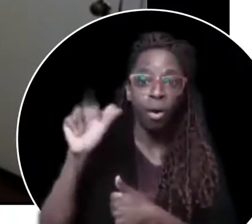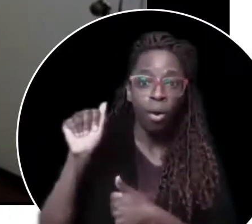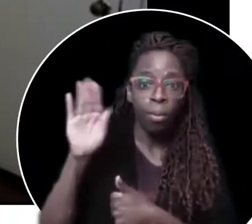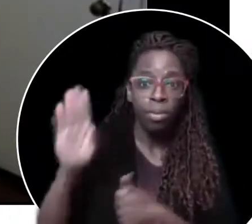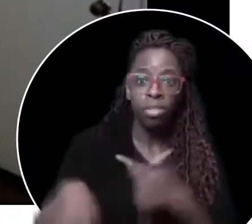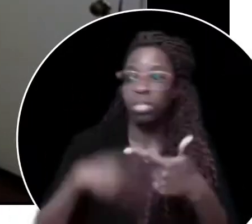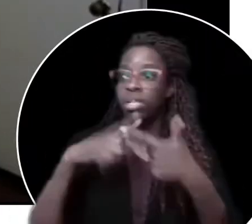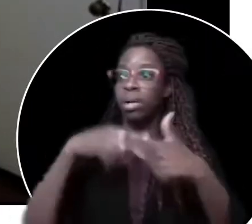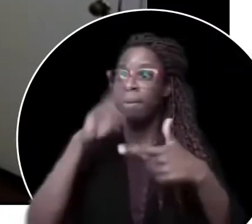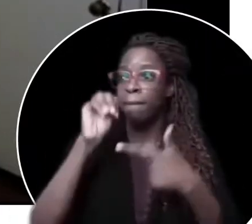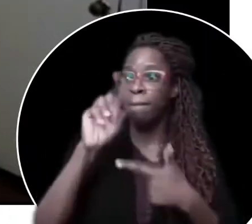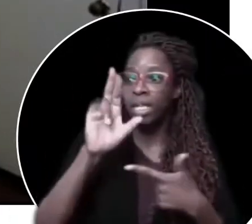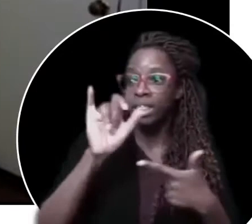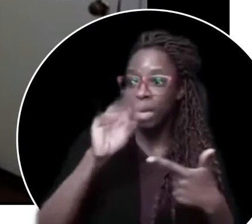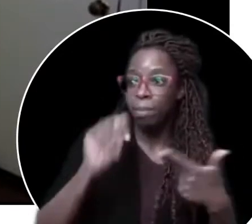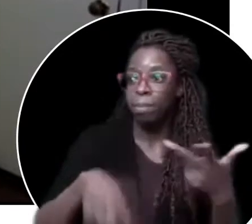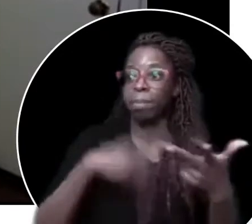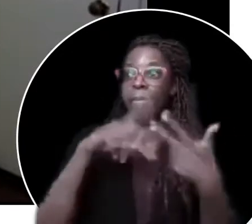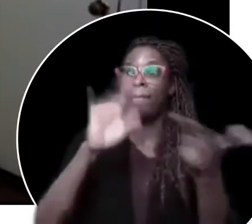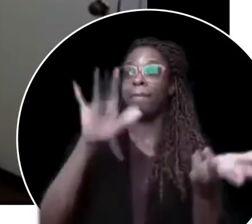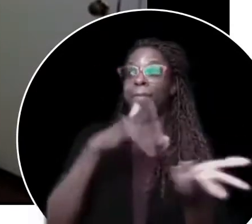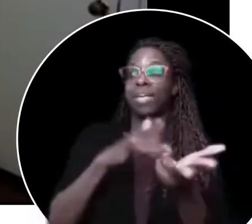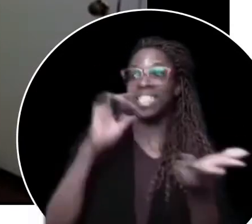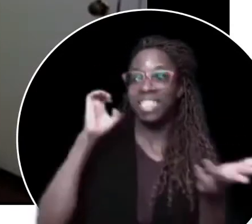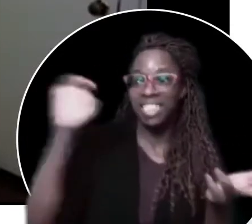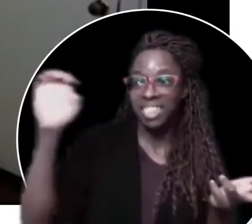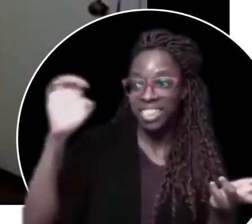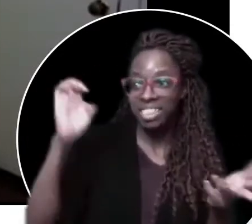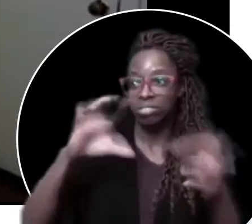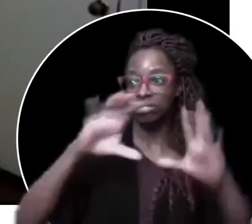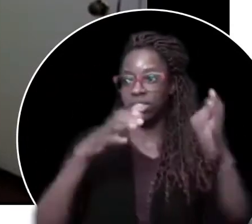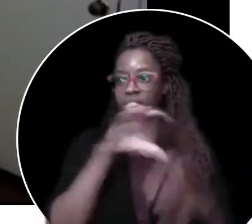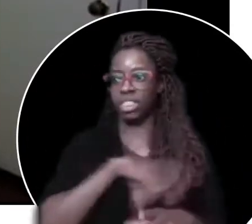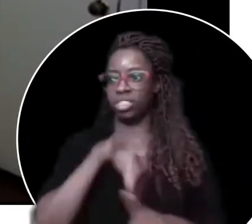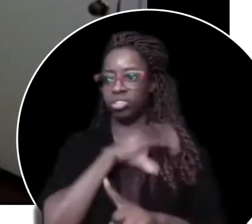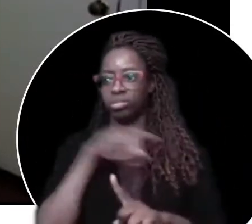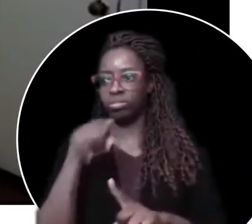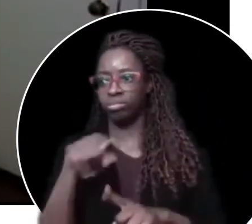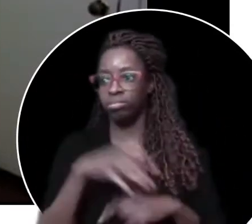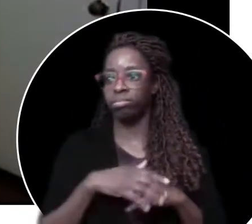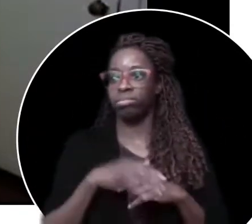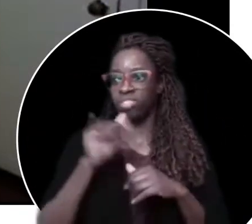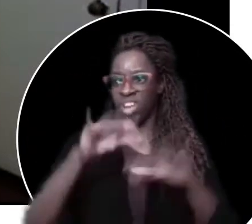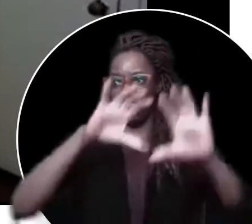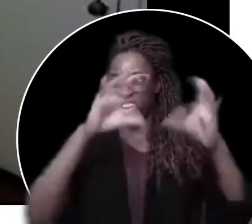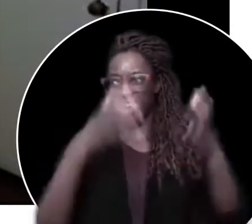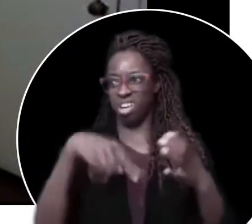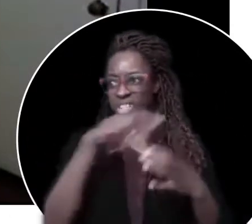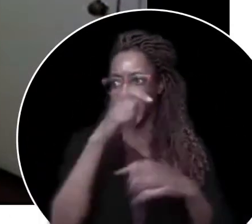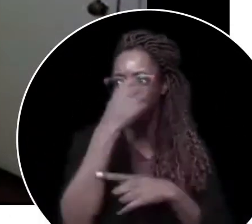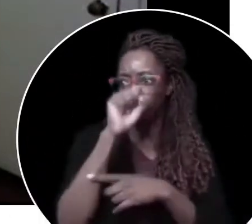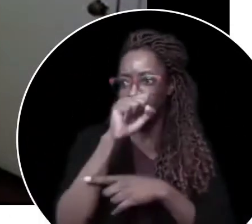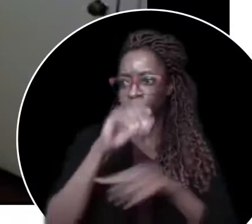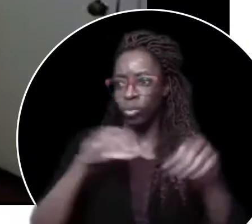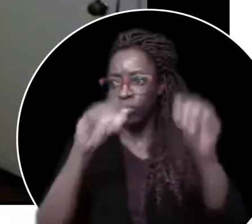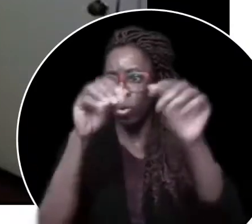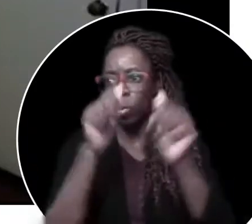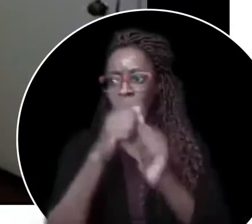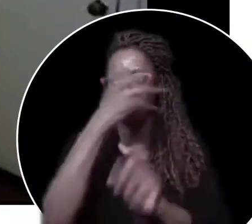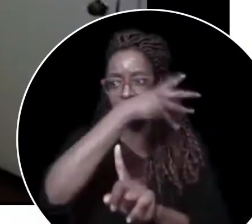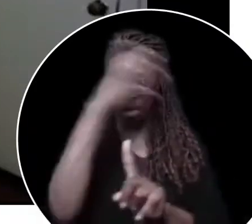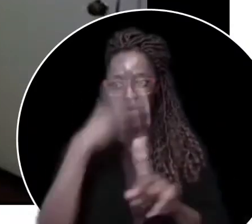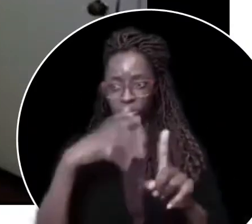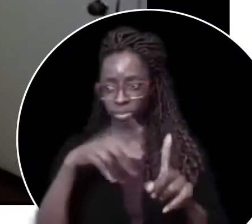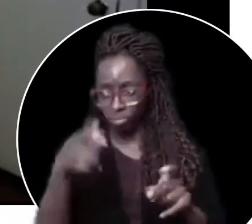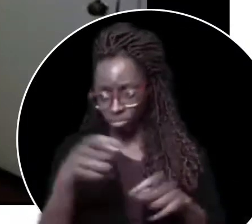an image associated with immigrants, the running immigrants traffic sign of Southern California, which